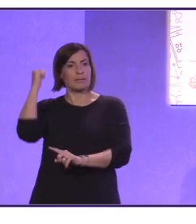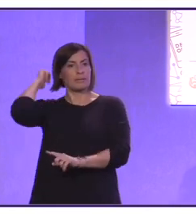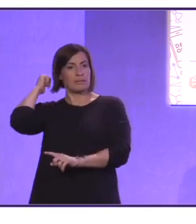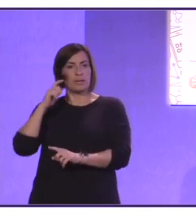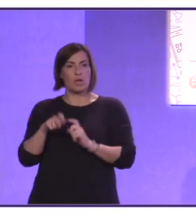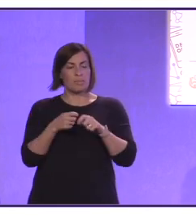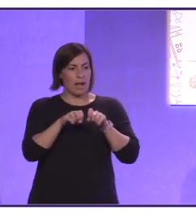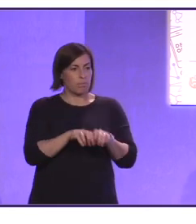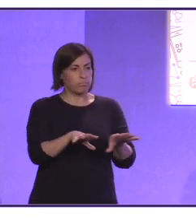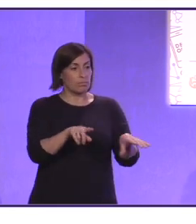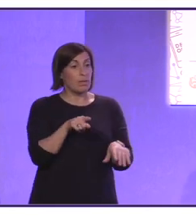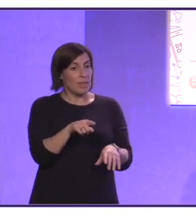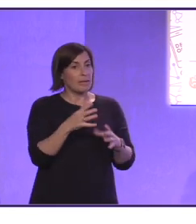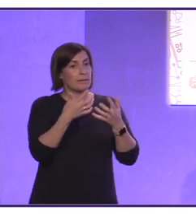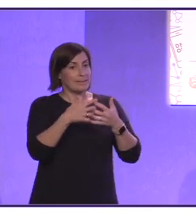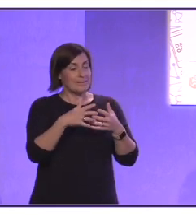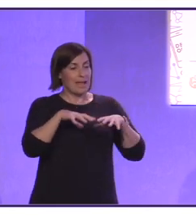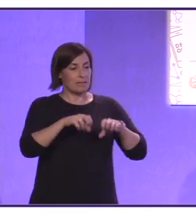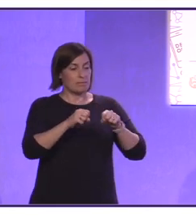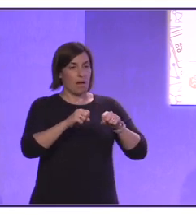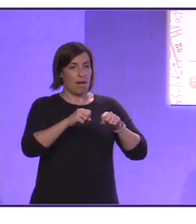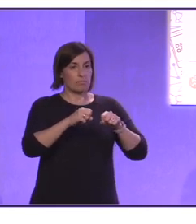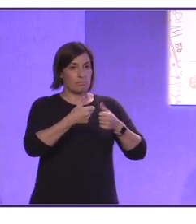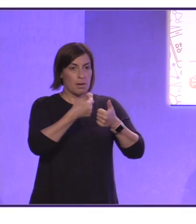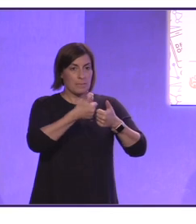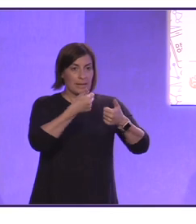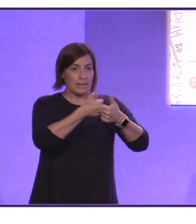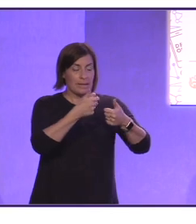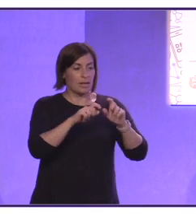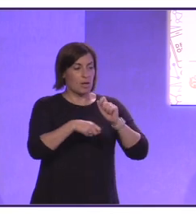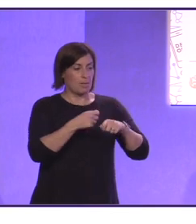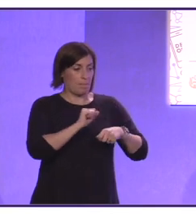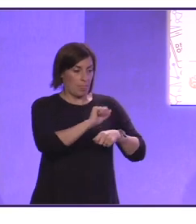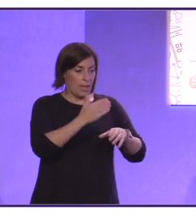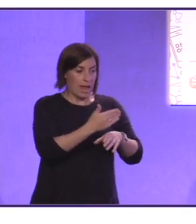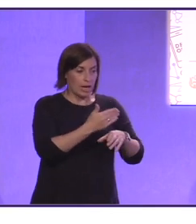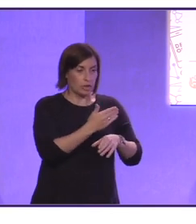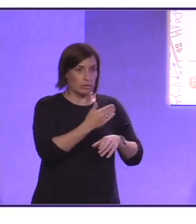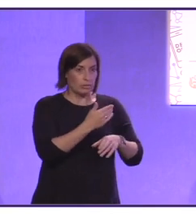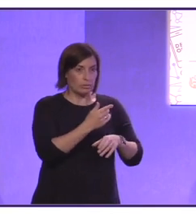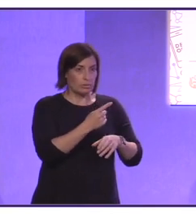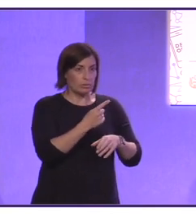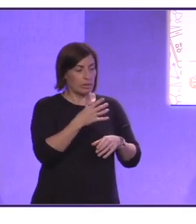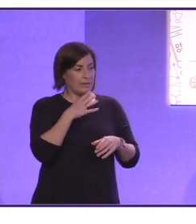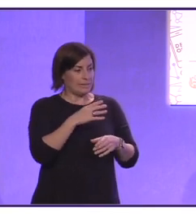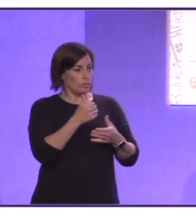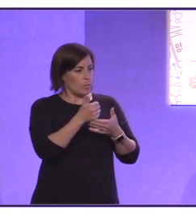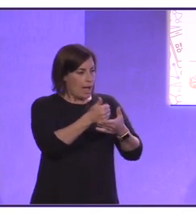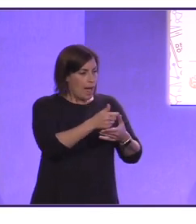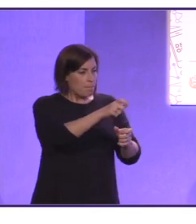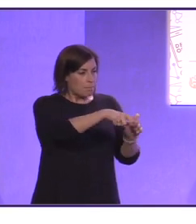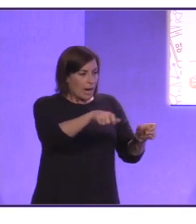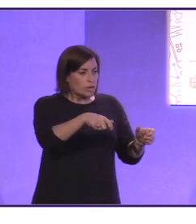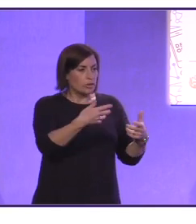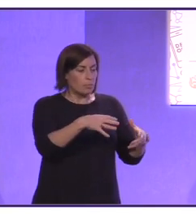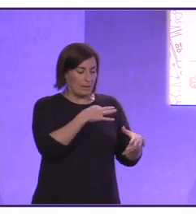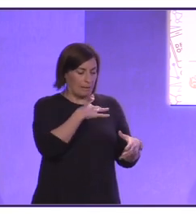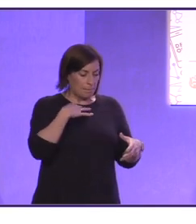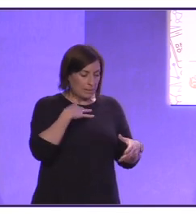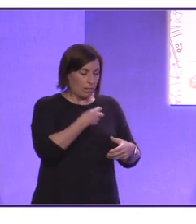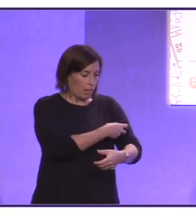a tech startup. That the actions could lead to potentially so much harm amongst the people who needed that help the most, the patients who are taking the